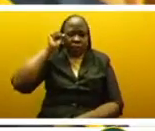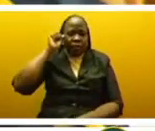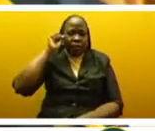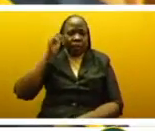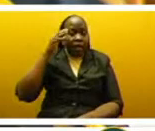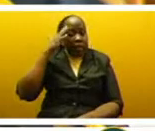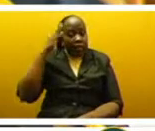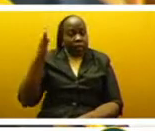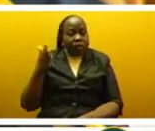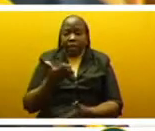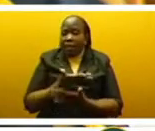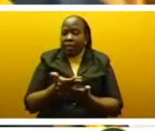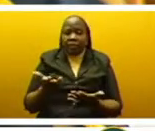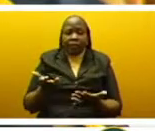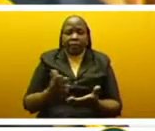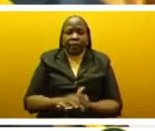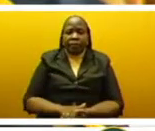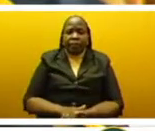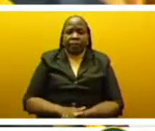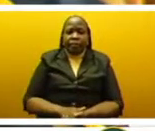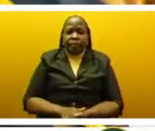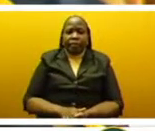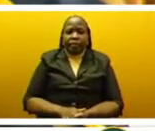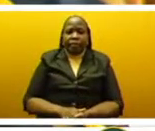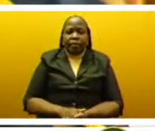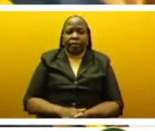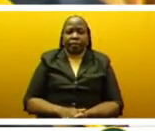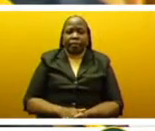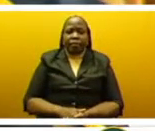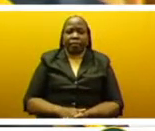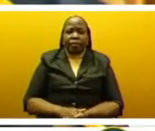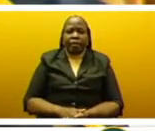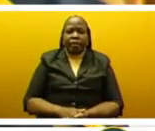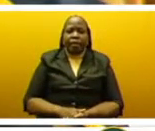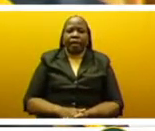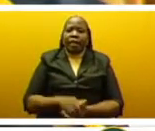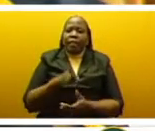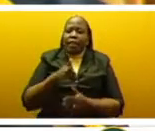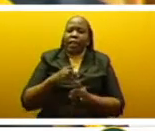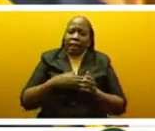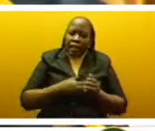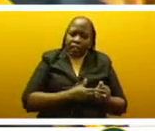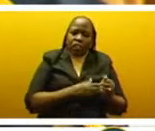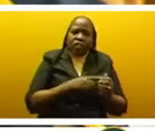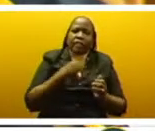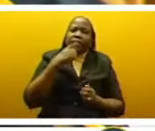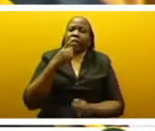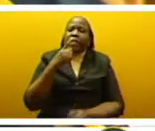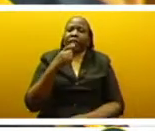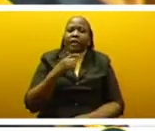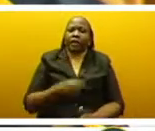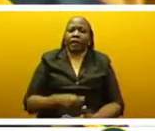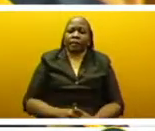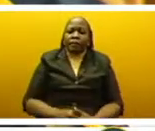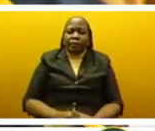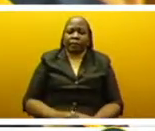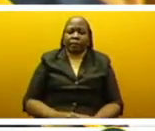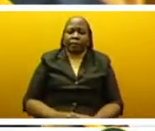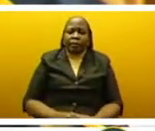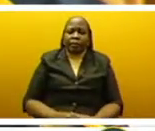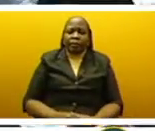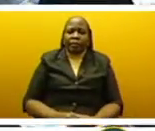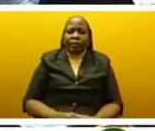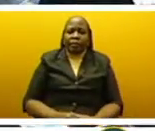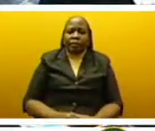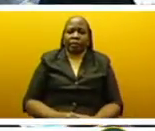directed to you. Yes, there were. But the direction said 30 clearly. No, the directions I have. Yes, for